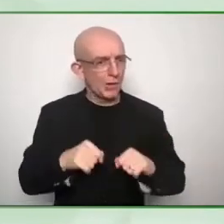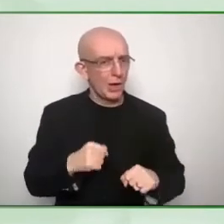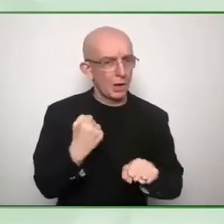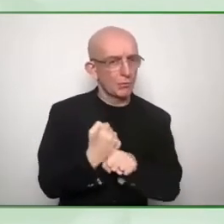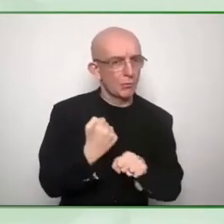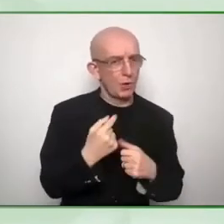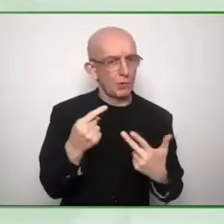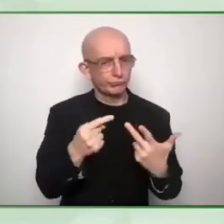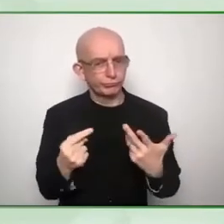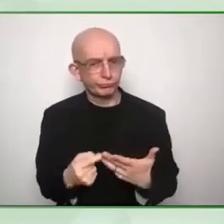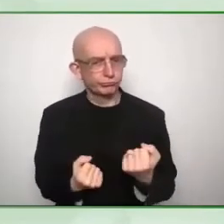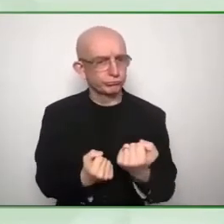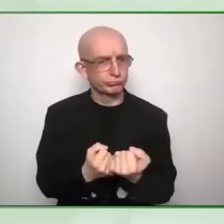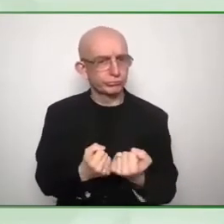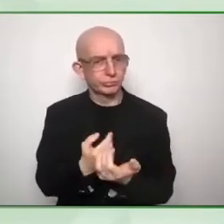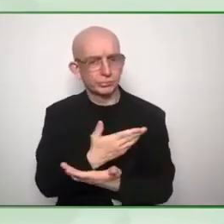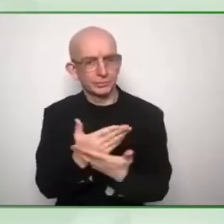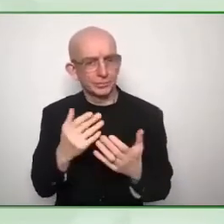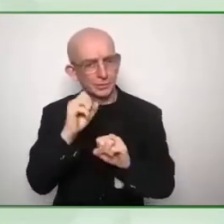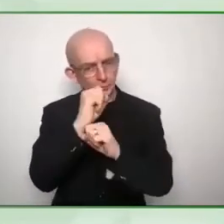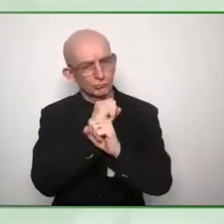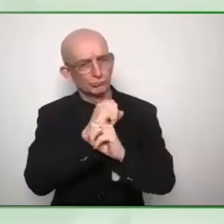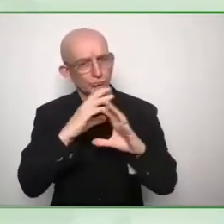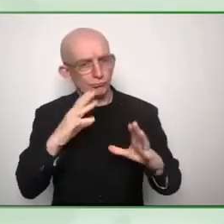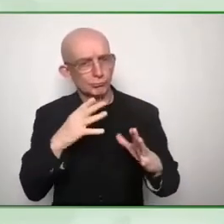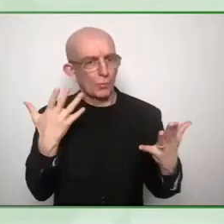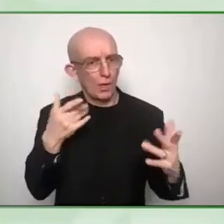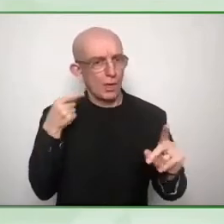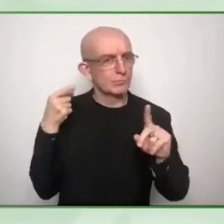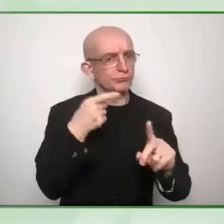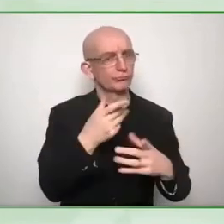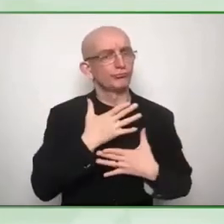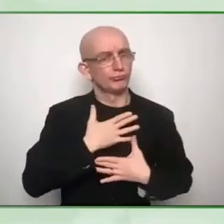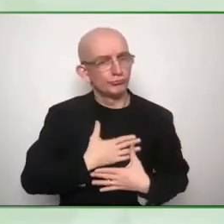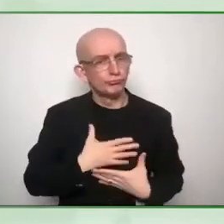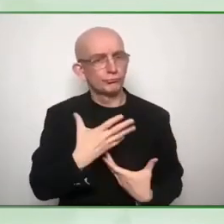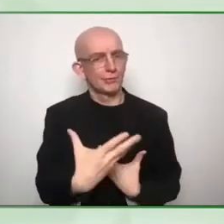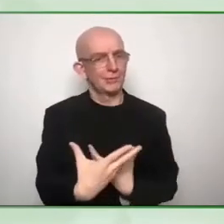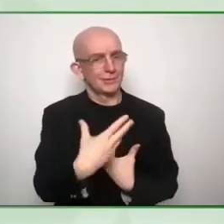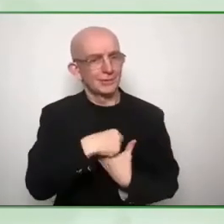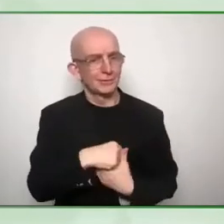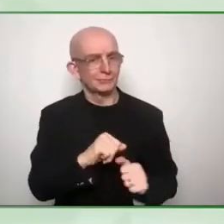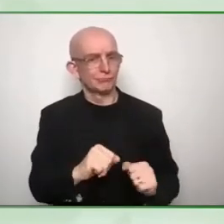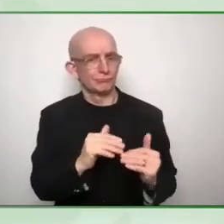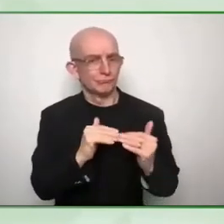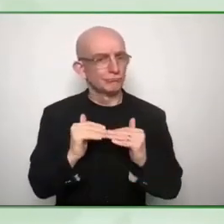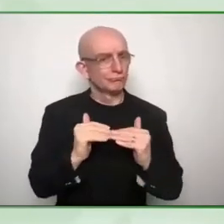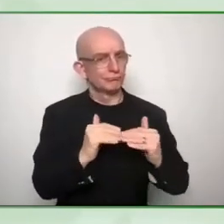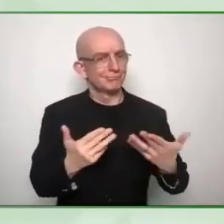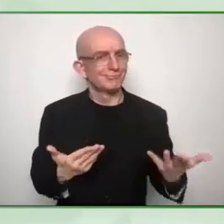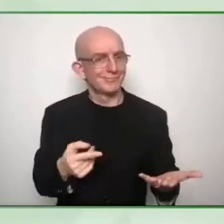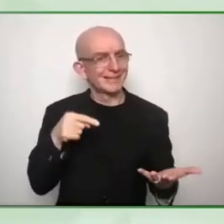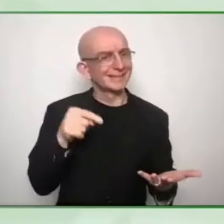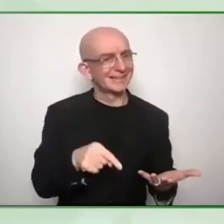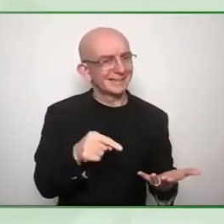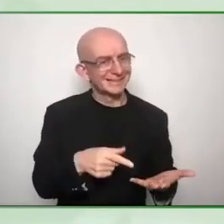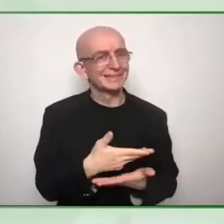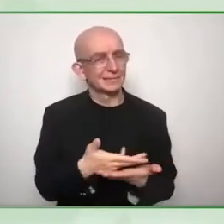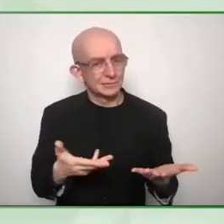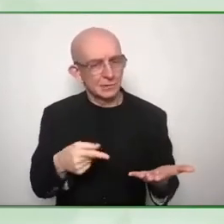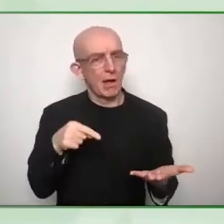diplomacy through inclusive educational exchange is a big area of focus for us, leading by example